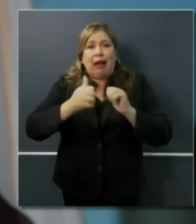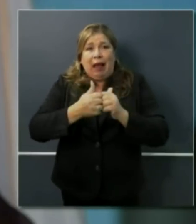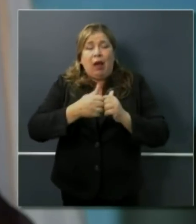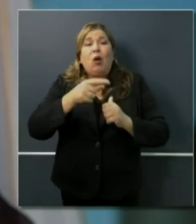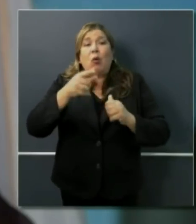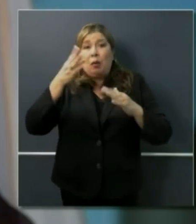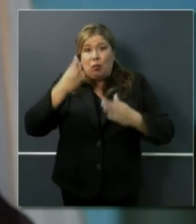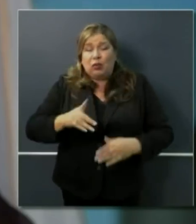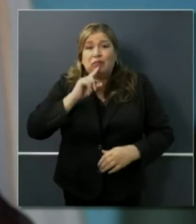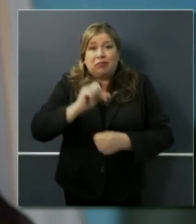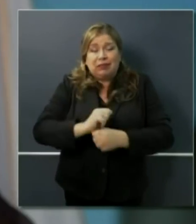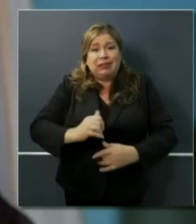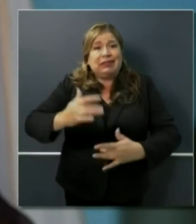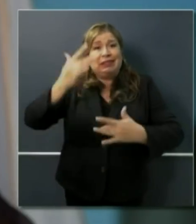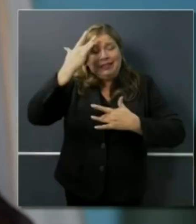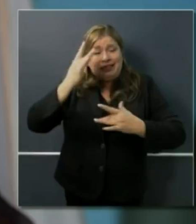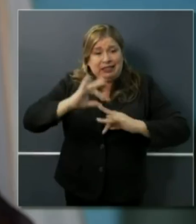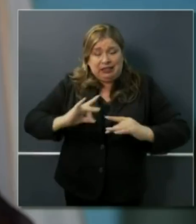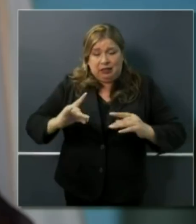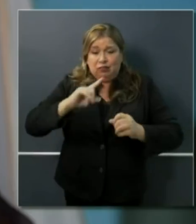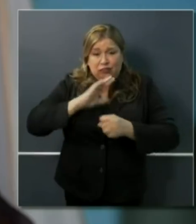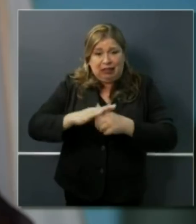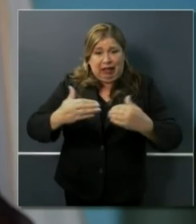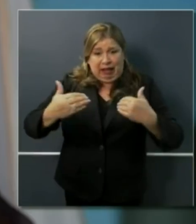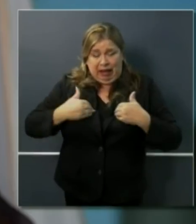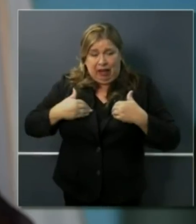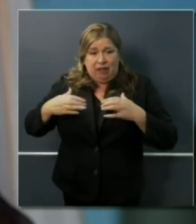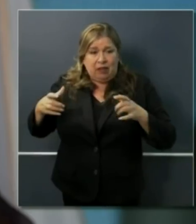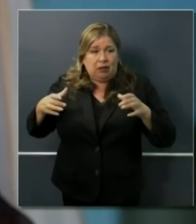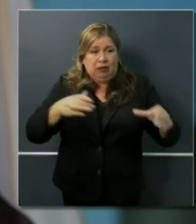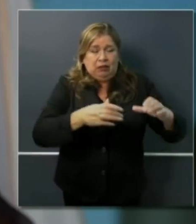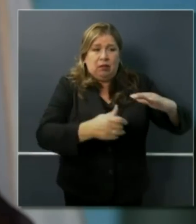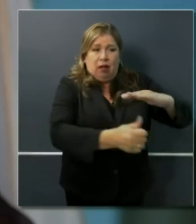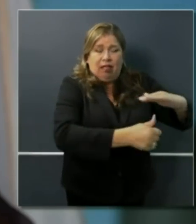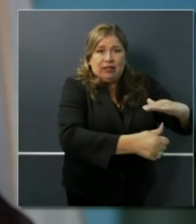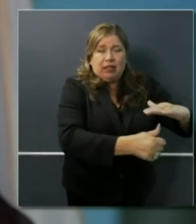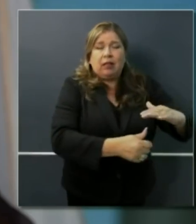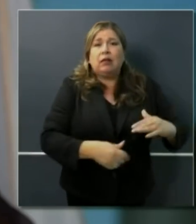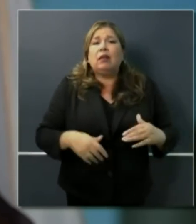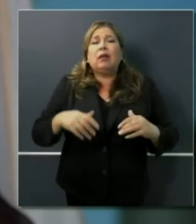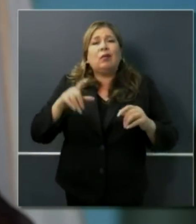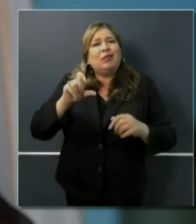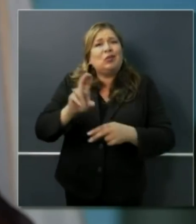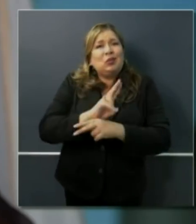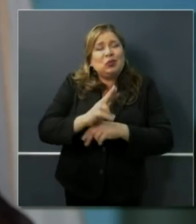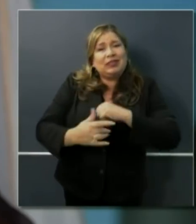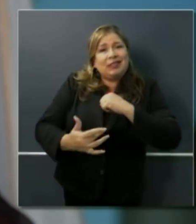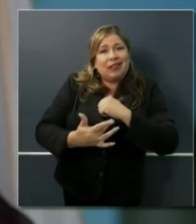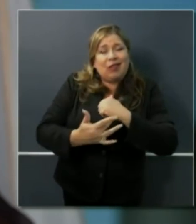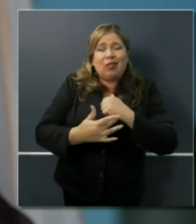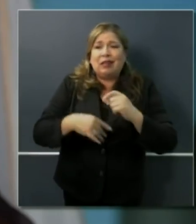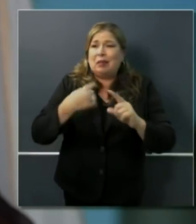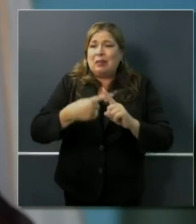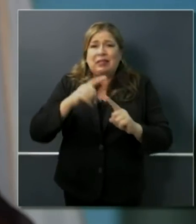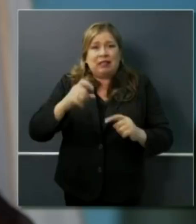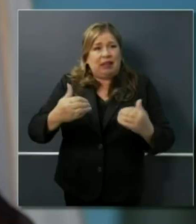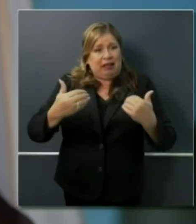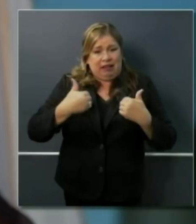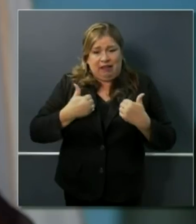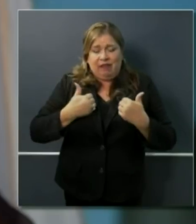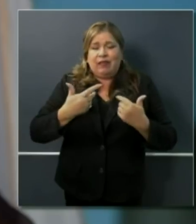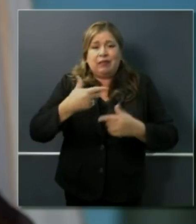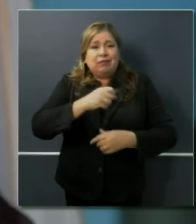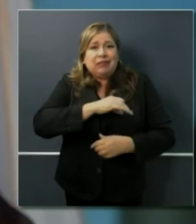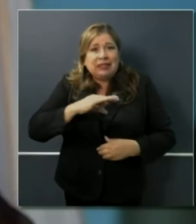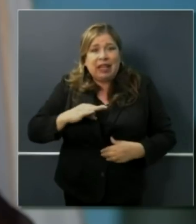of individuals, using technology and using a workforce that needs to be trained and an infrastructure that needs to